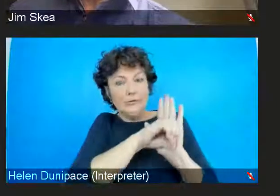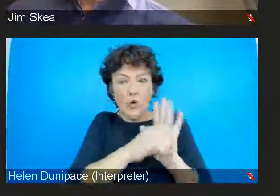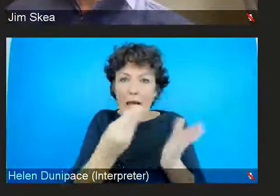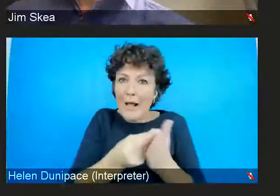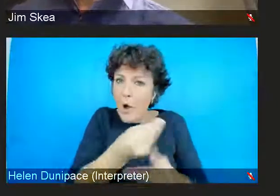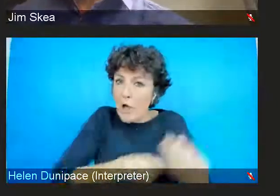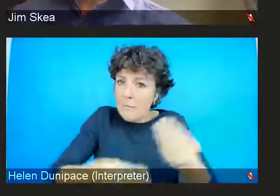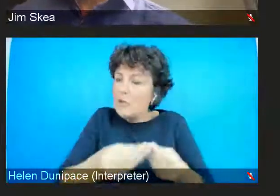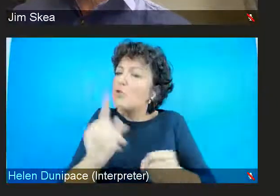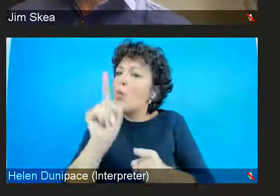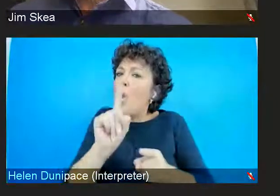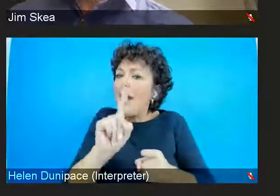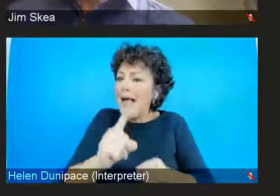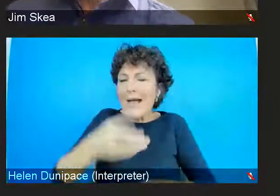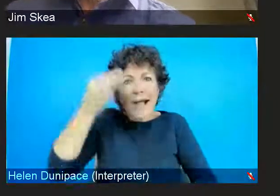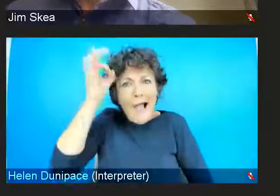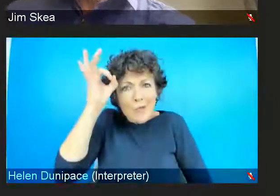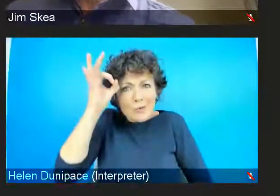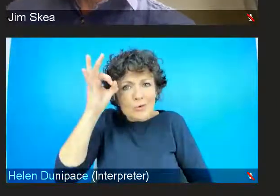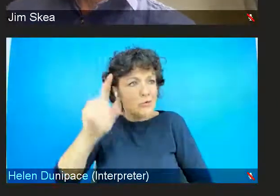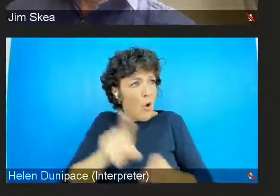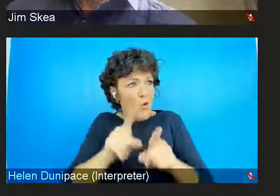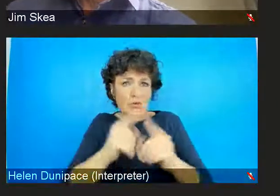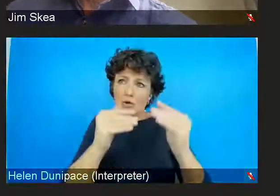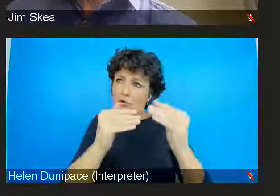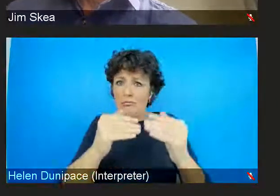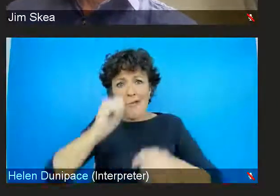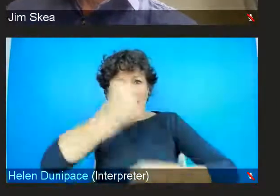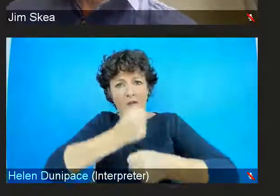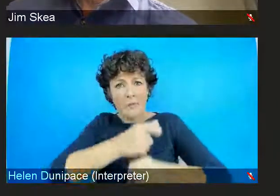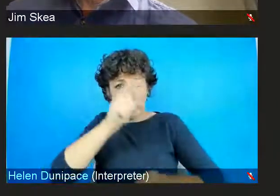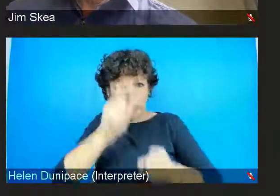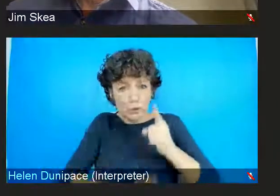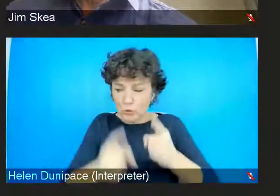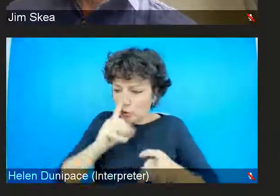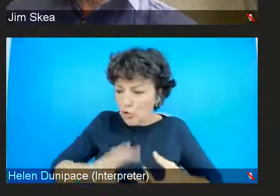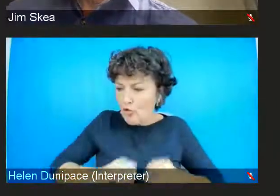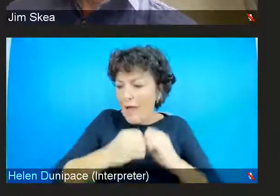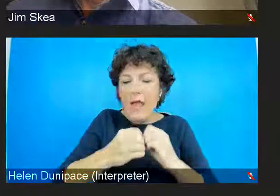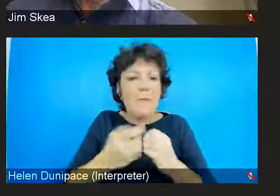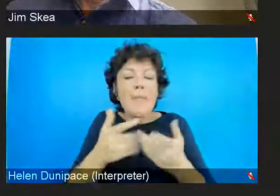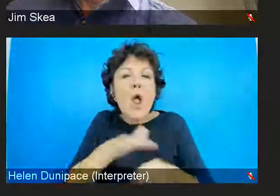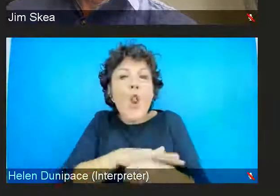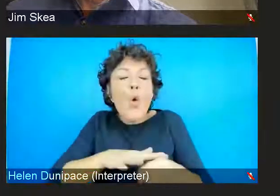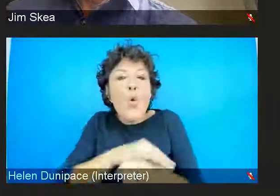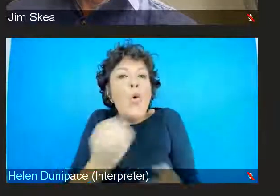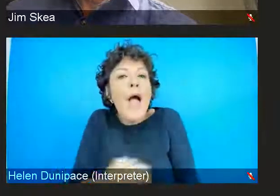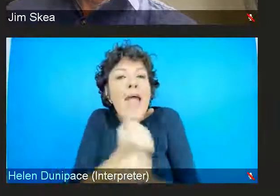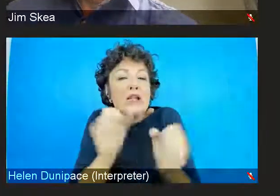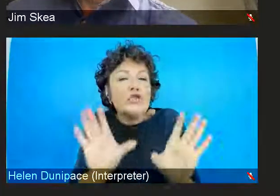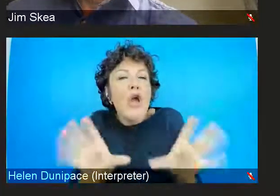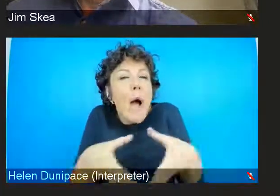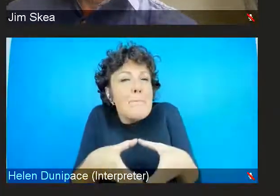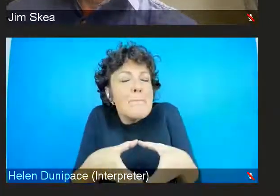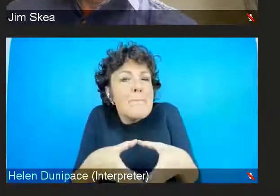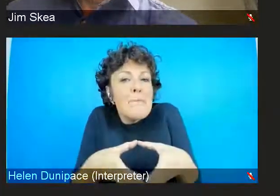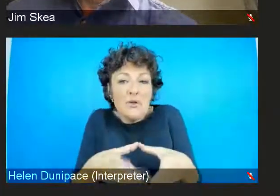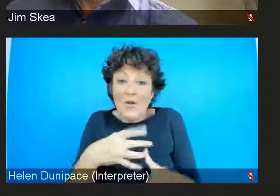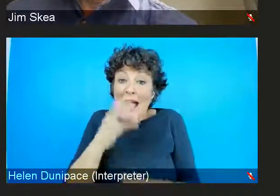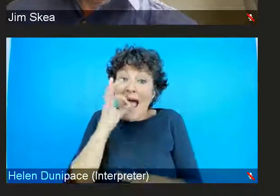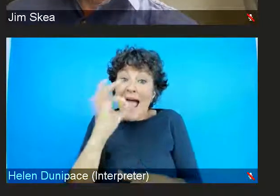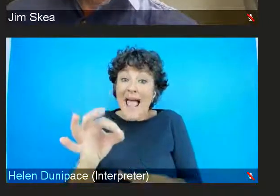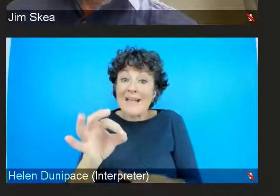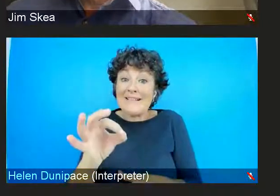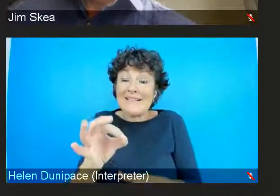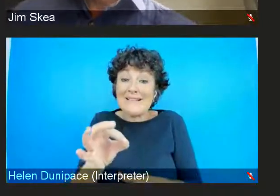to incentivise community groups to create new assets like local energy hubs? And I can maybe go to Professor Ski first of all.